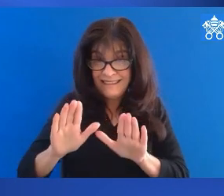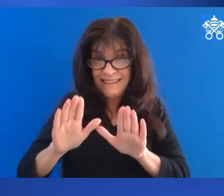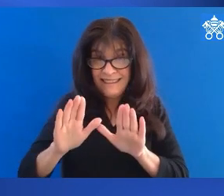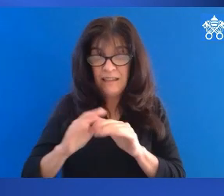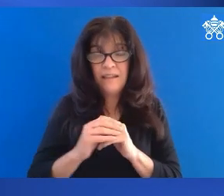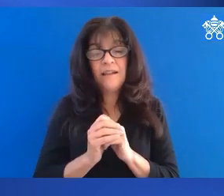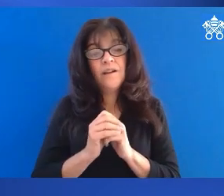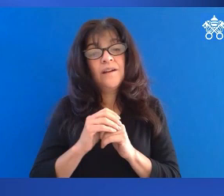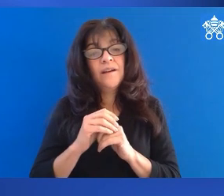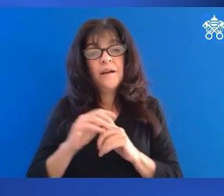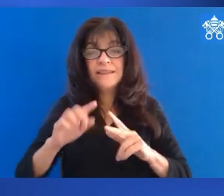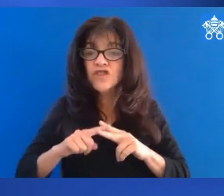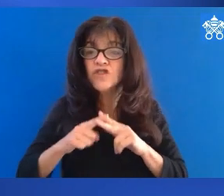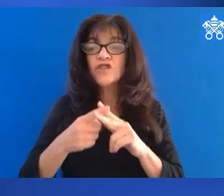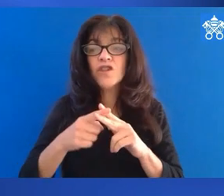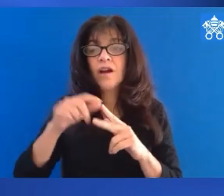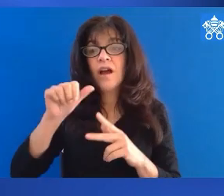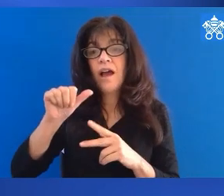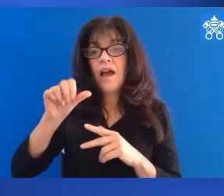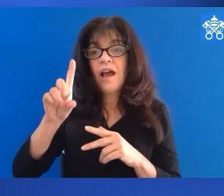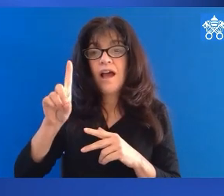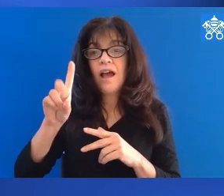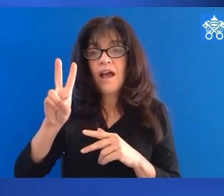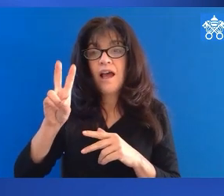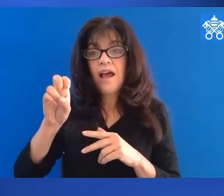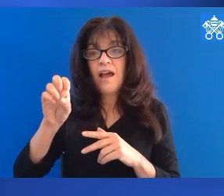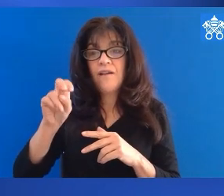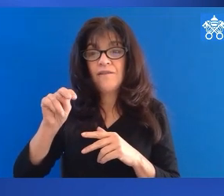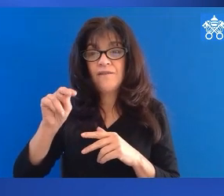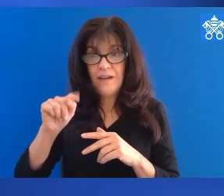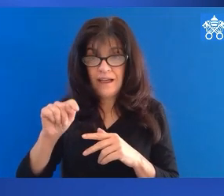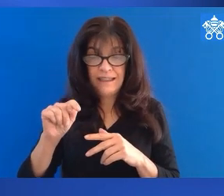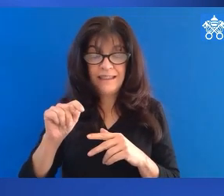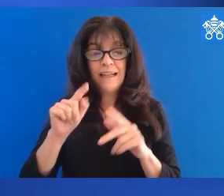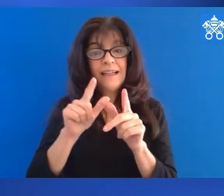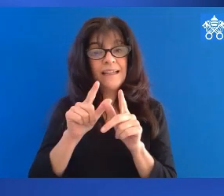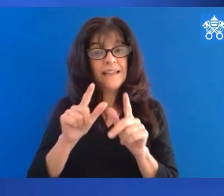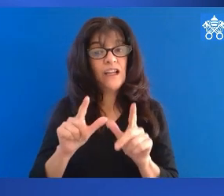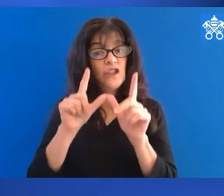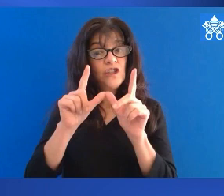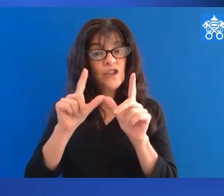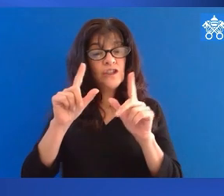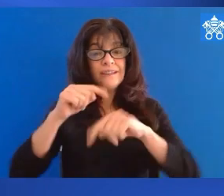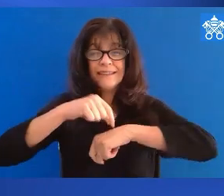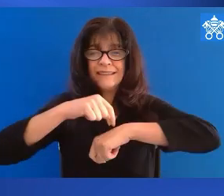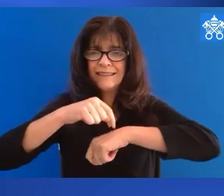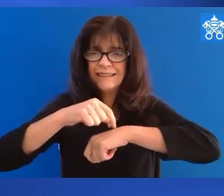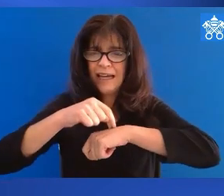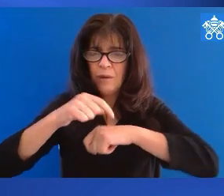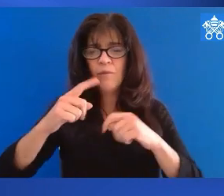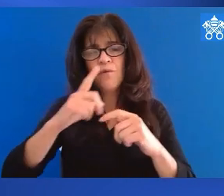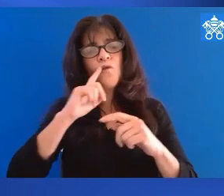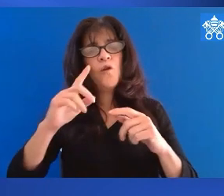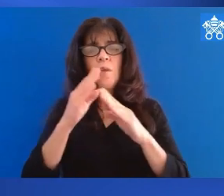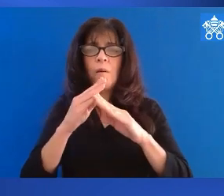This coming Sunday will mark the beginning of Advent, the liturgical season that proceeds and